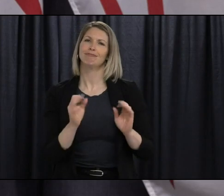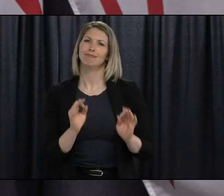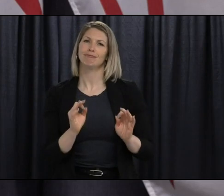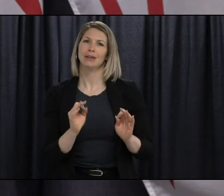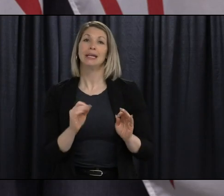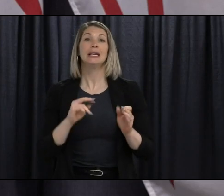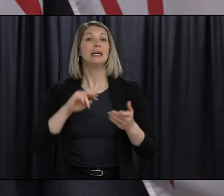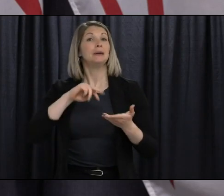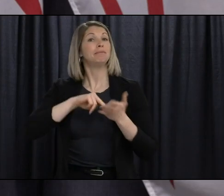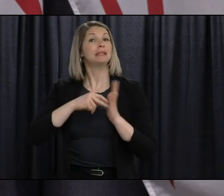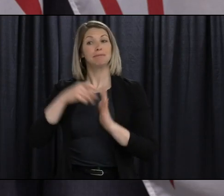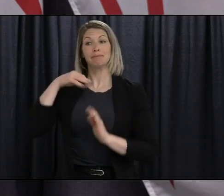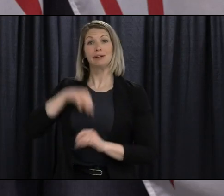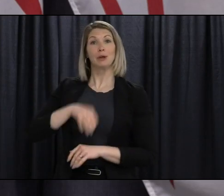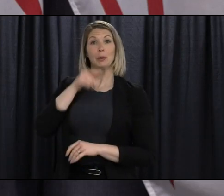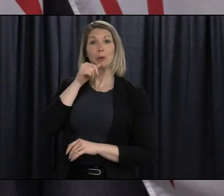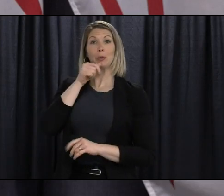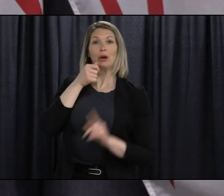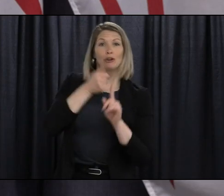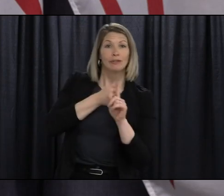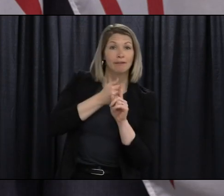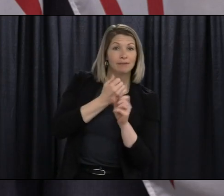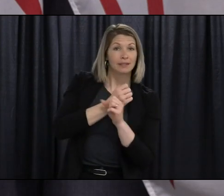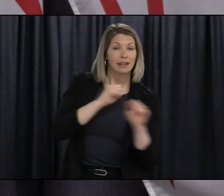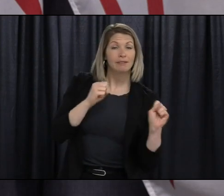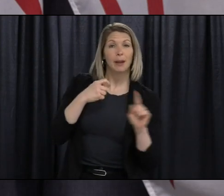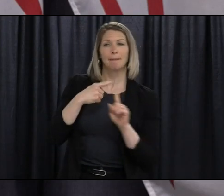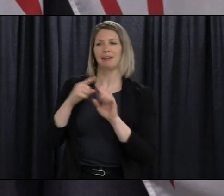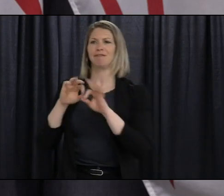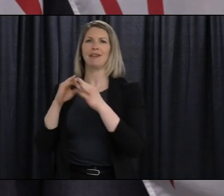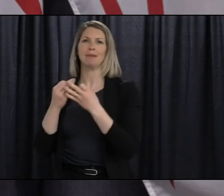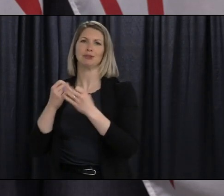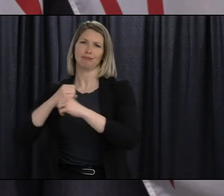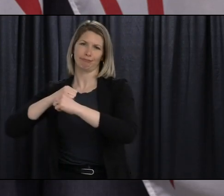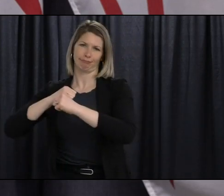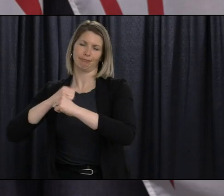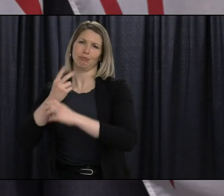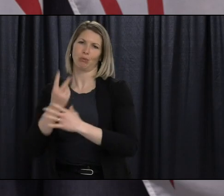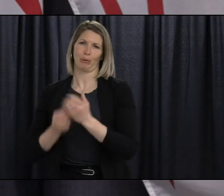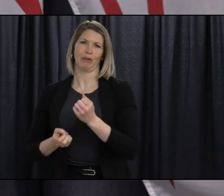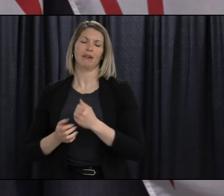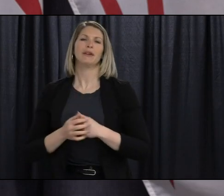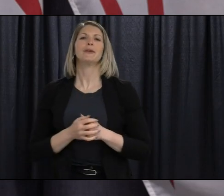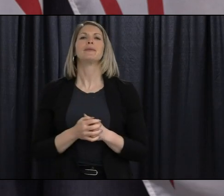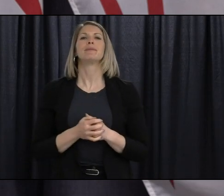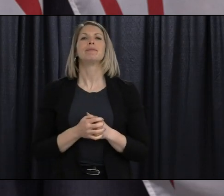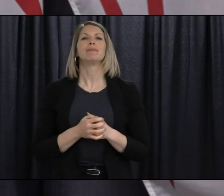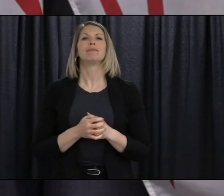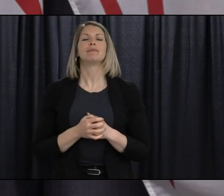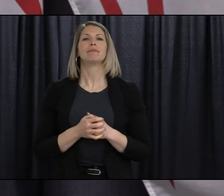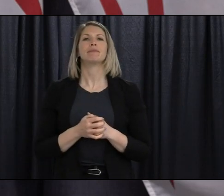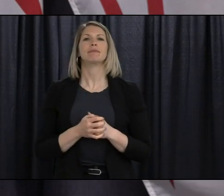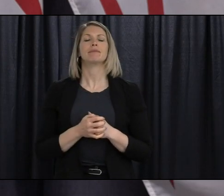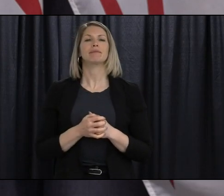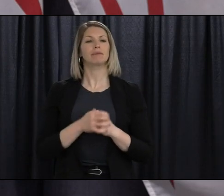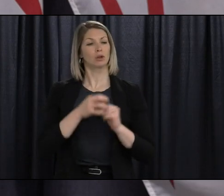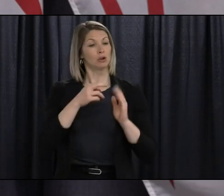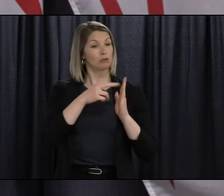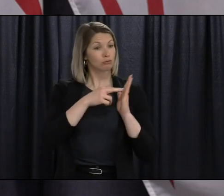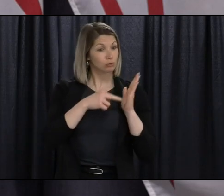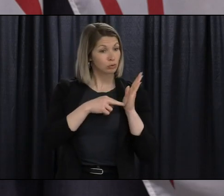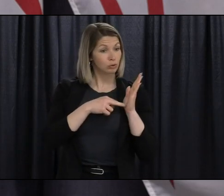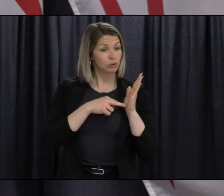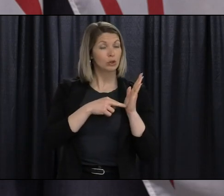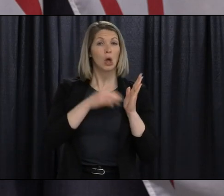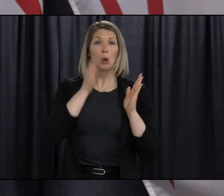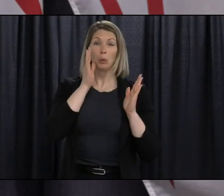communities. The personal public health measures we have come to rely on to keep us safe will continue to do